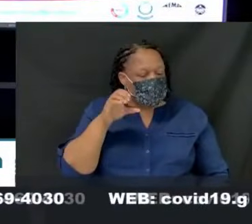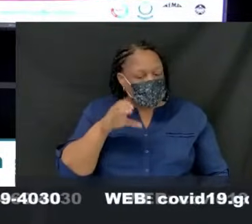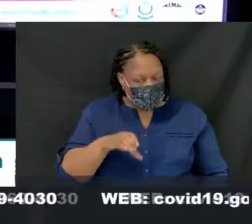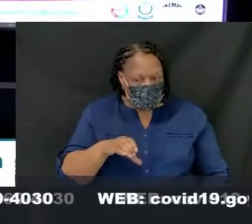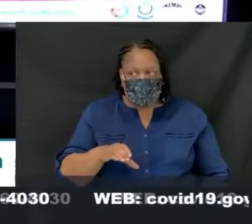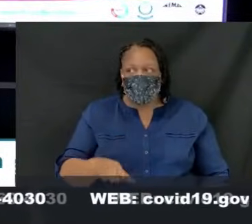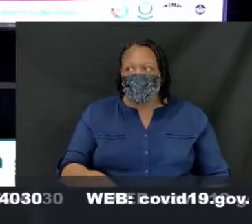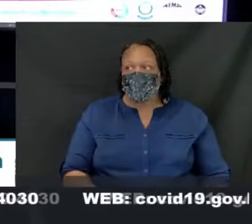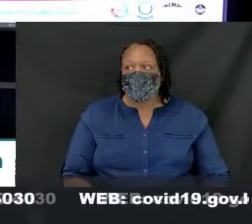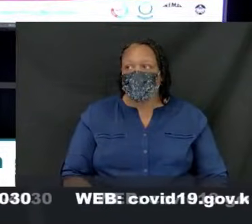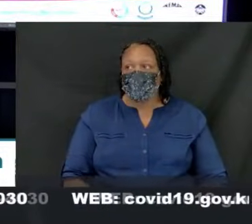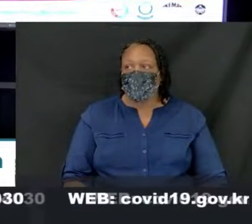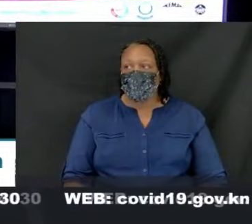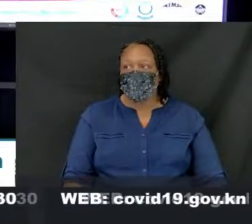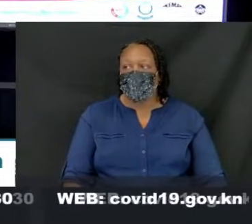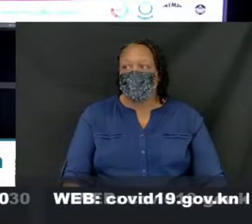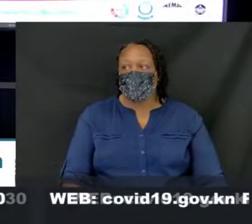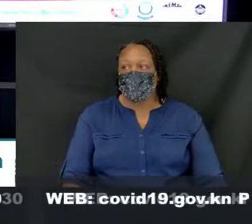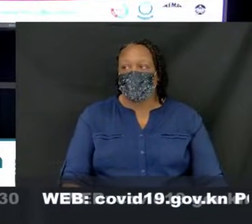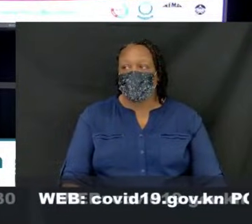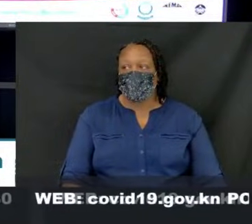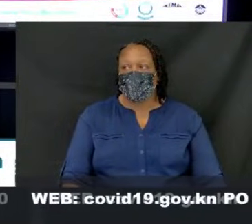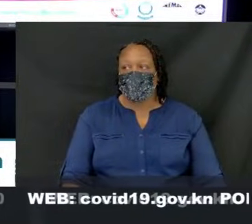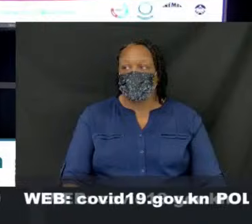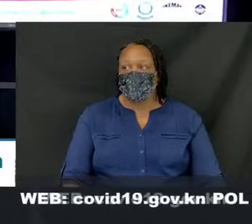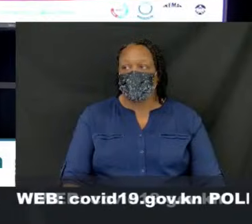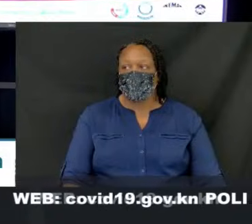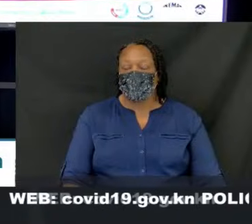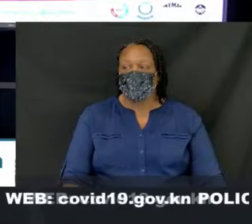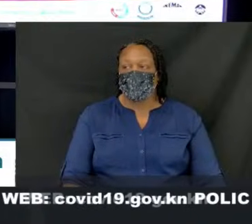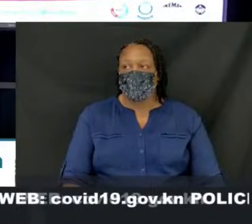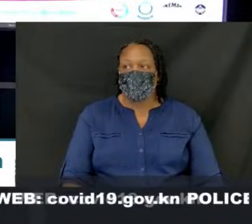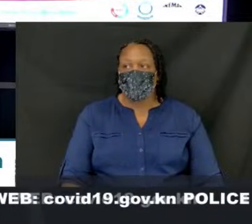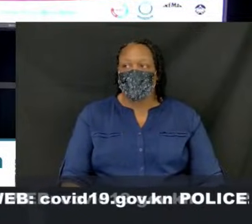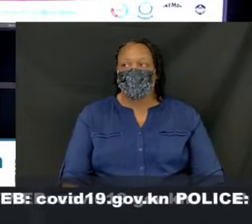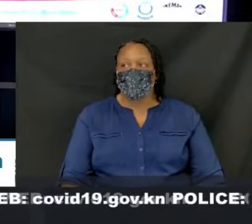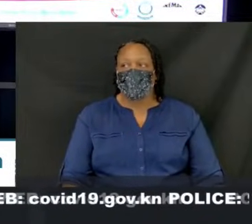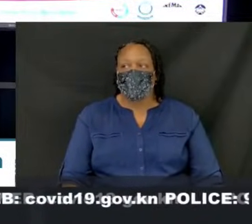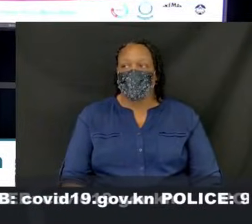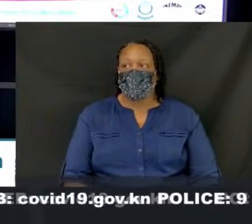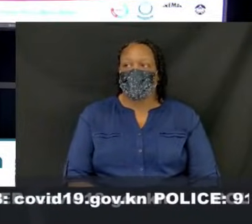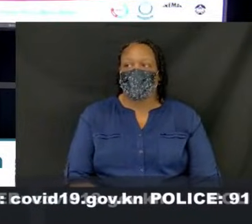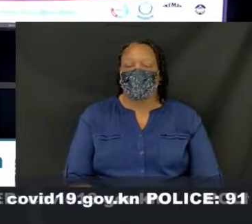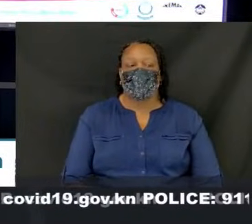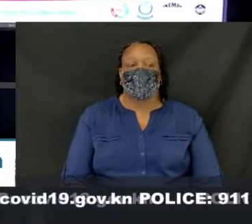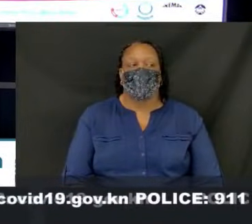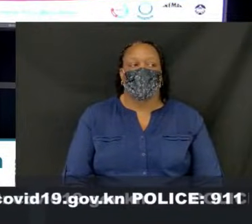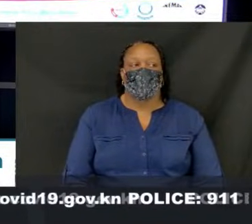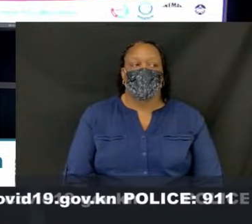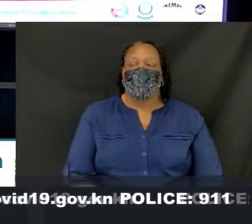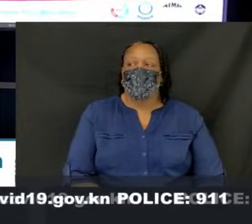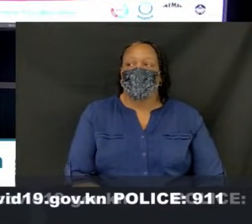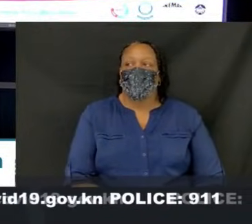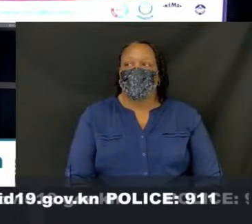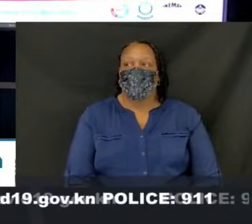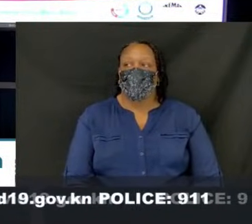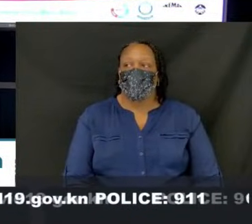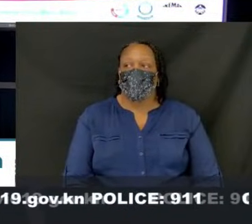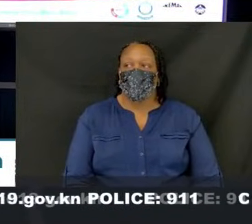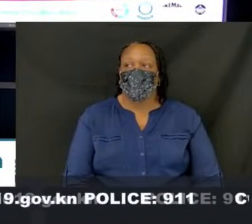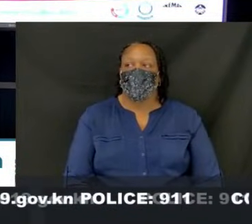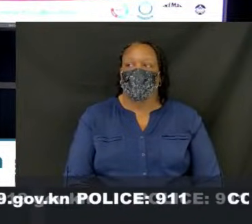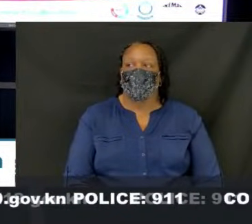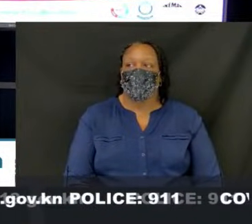I think Mr. Samuel did allude to this one in his presentation, but I would ask him, with so